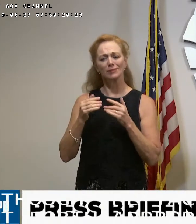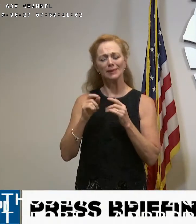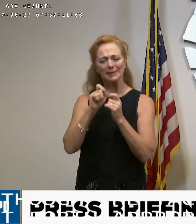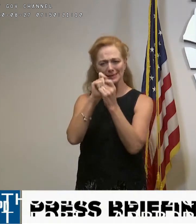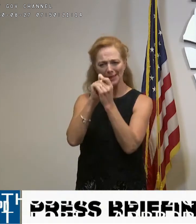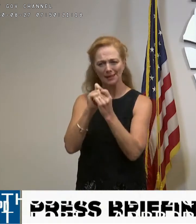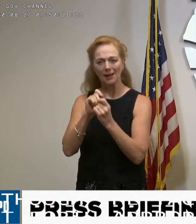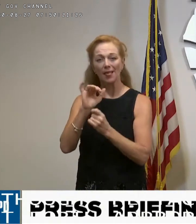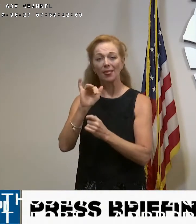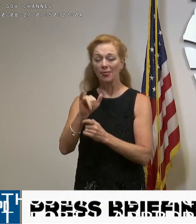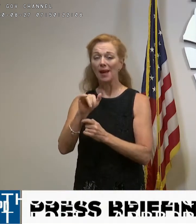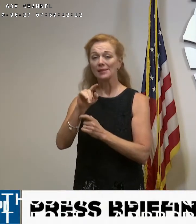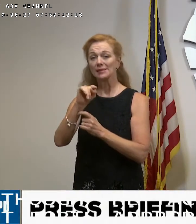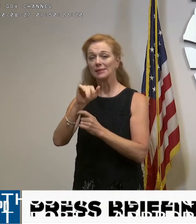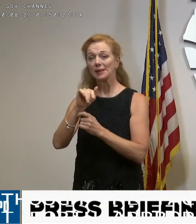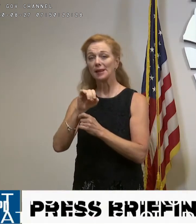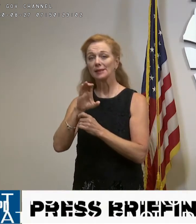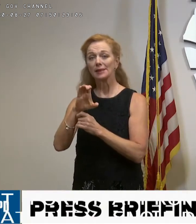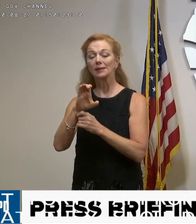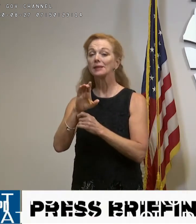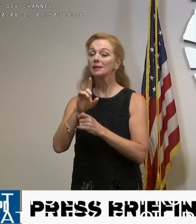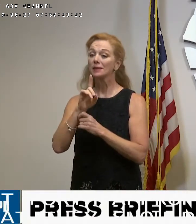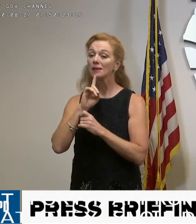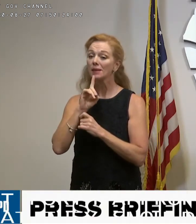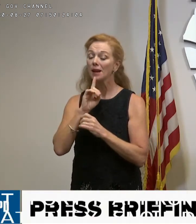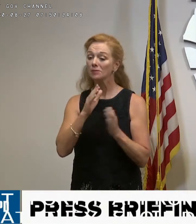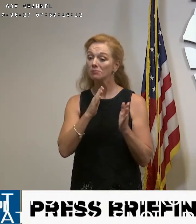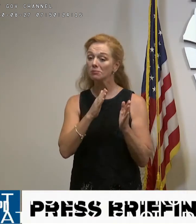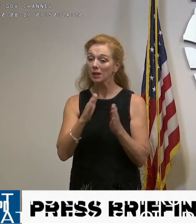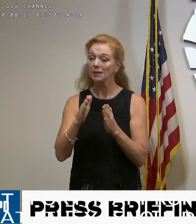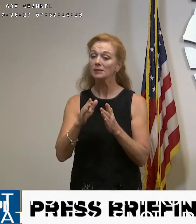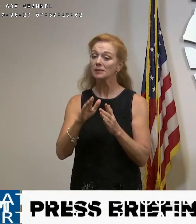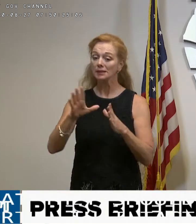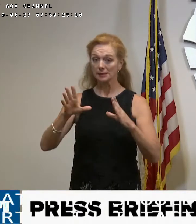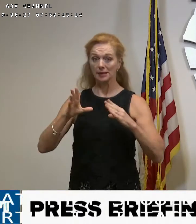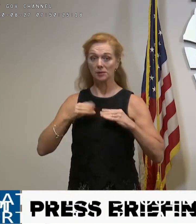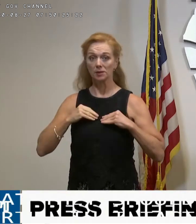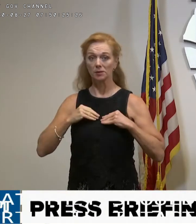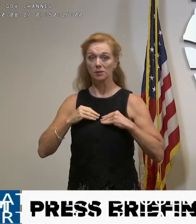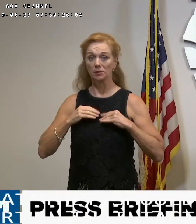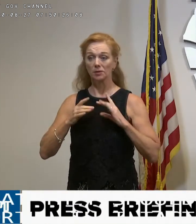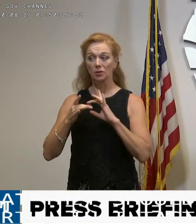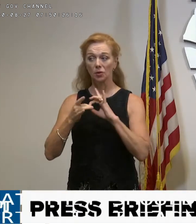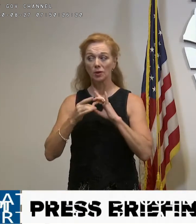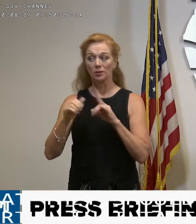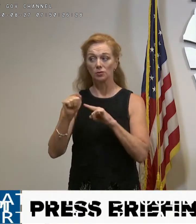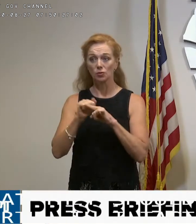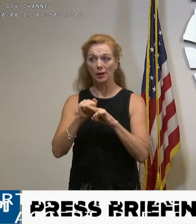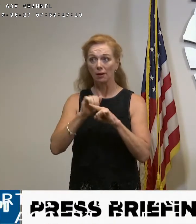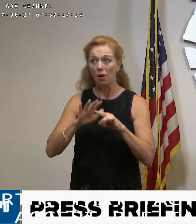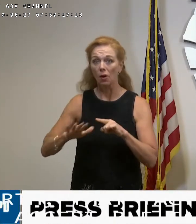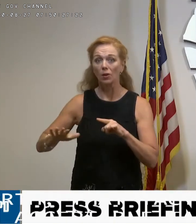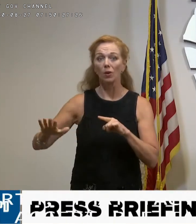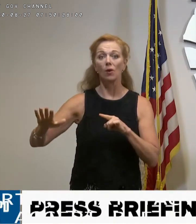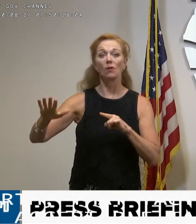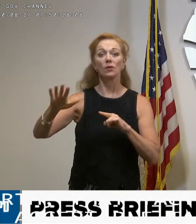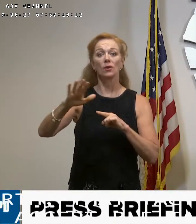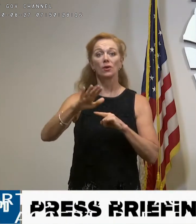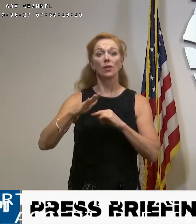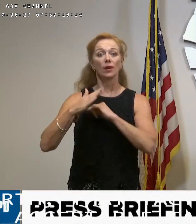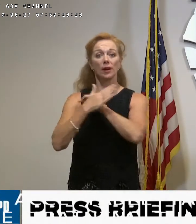forth, that tactic is actually an acceptable tactic based on the training that people see across the country with